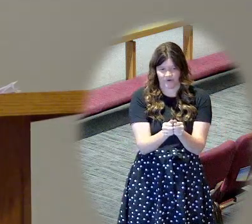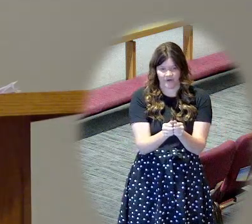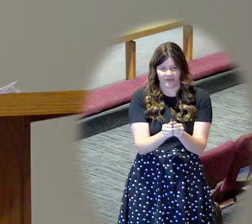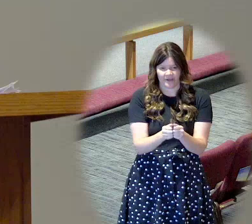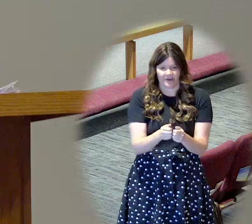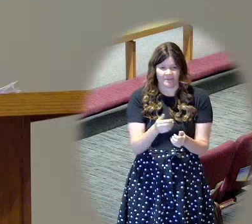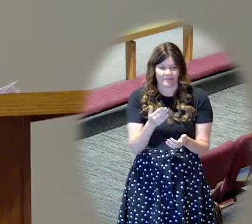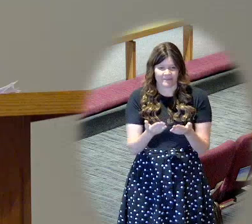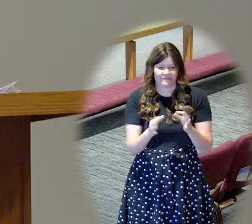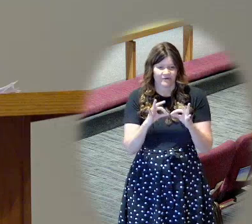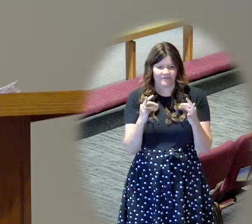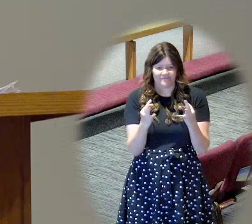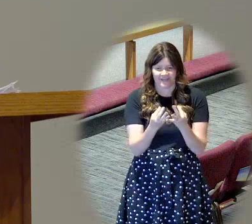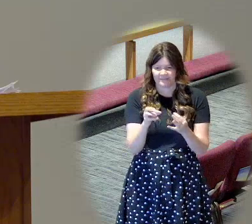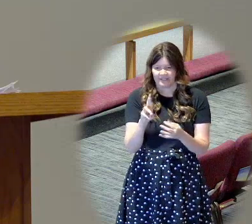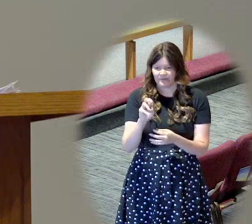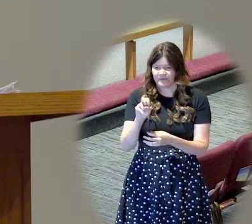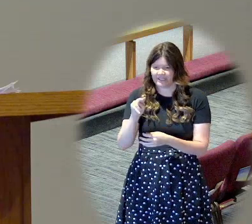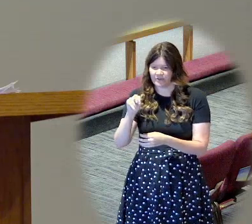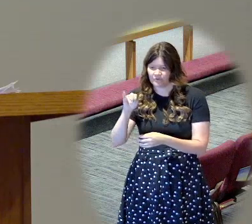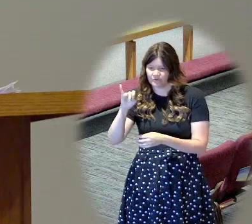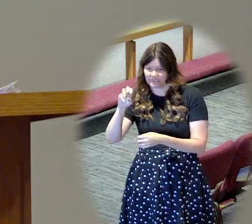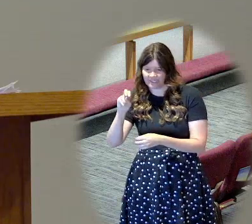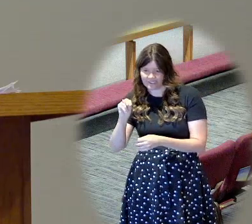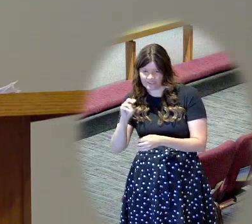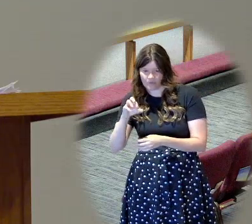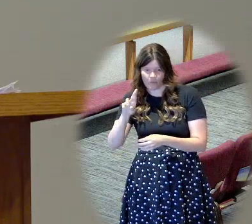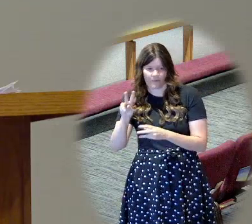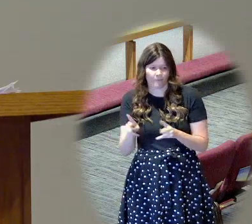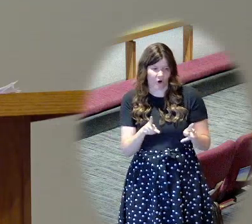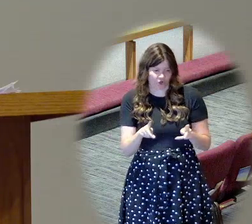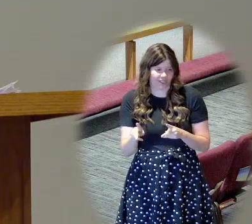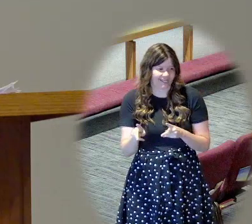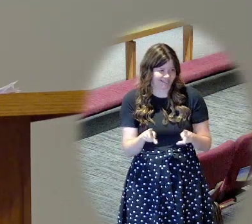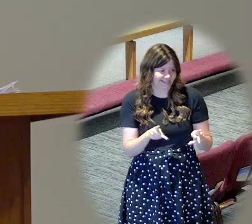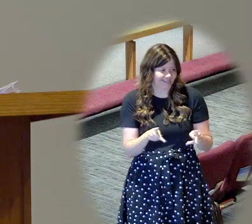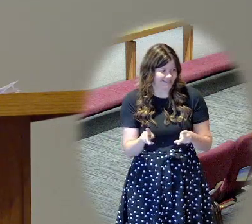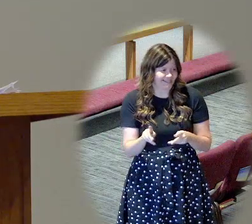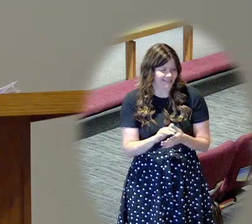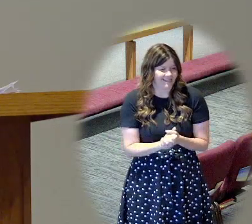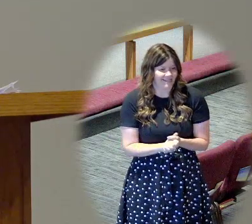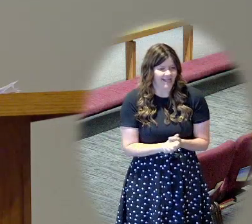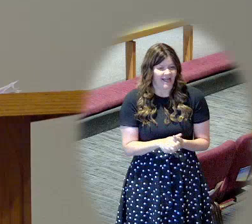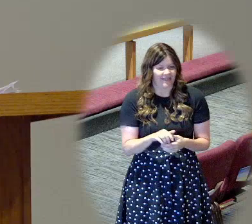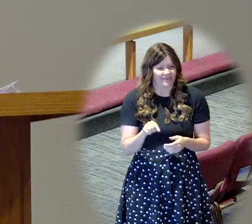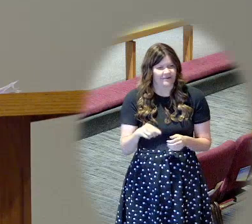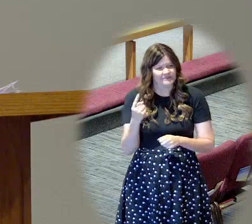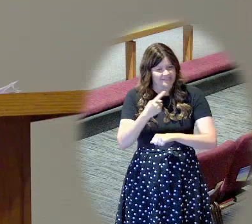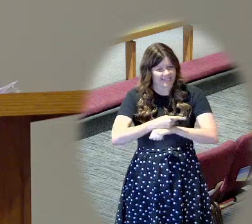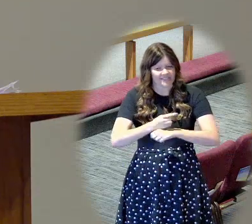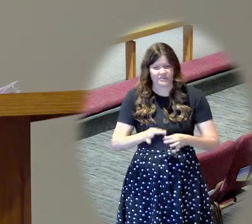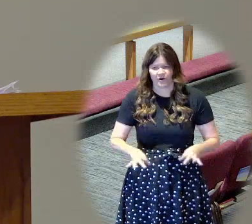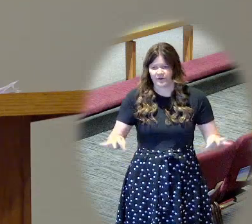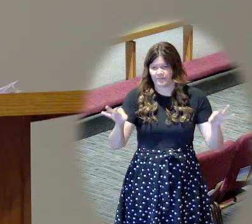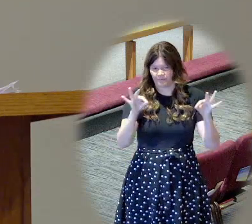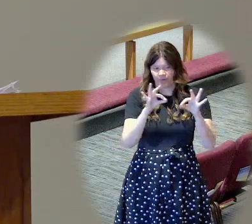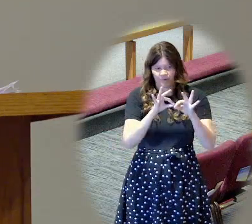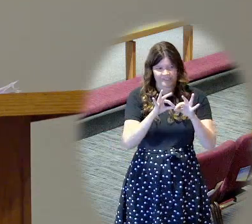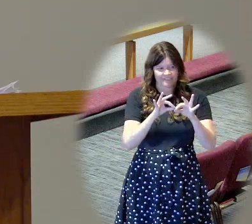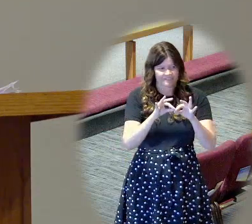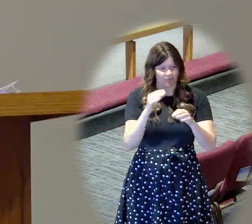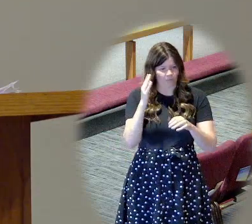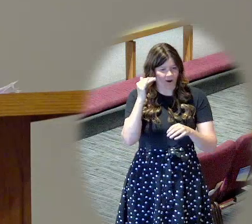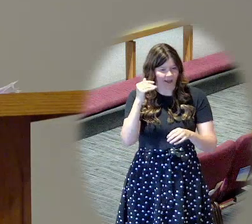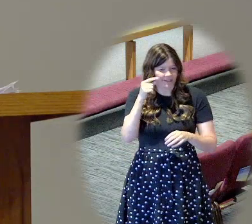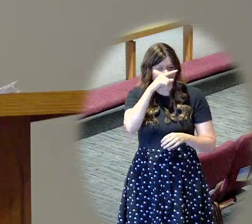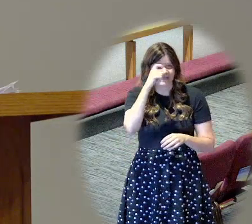or party or similar function. And those days are important because they